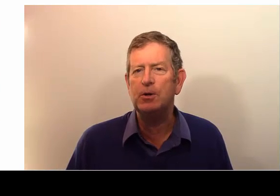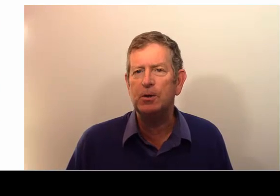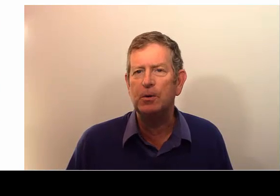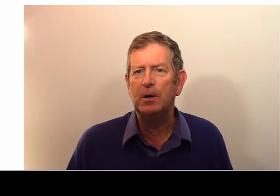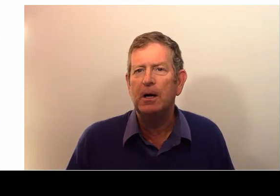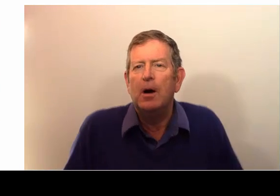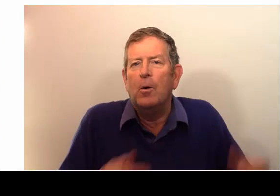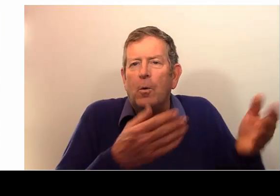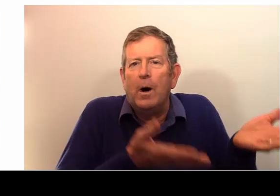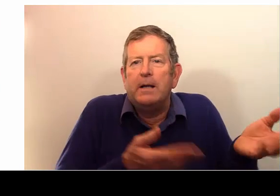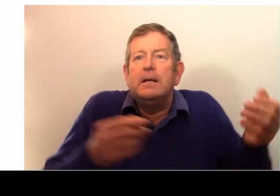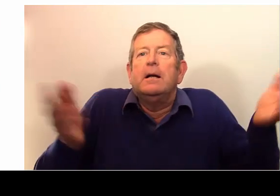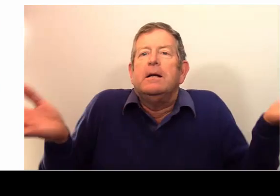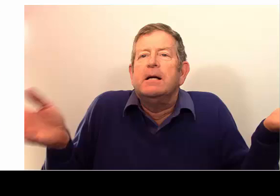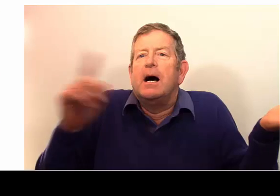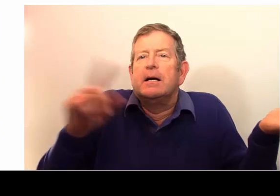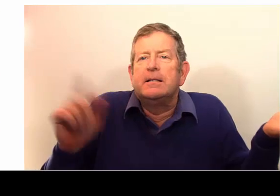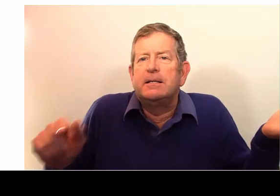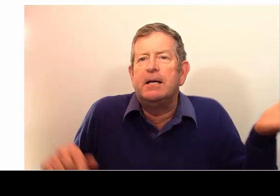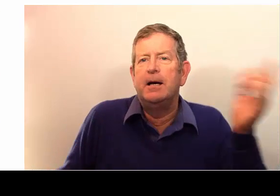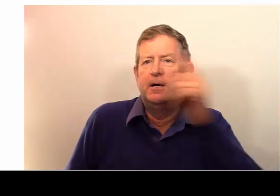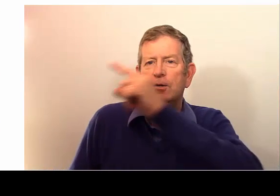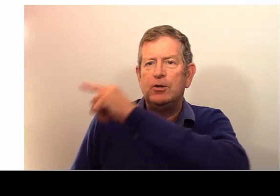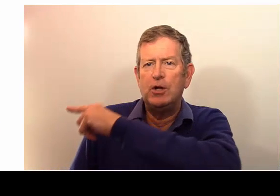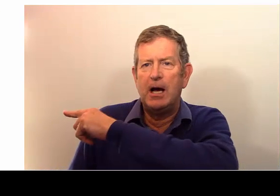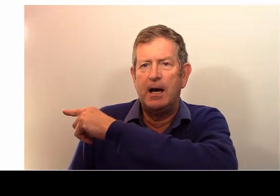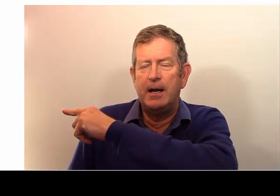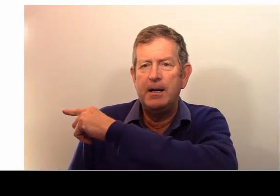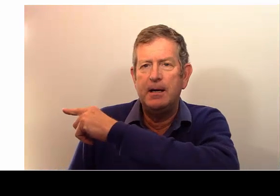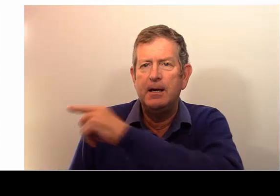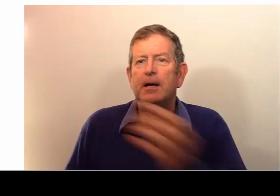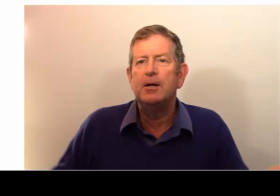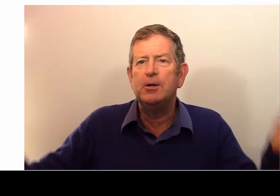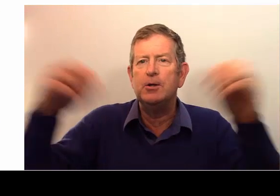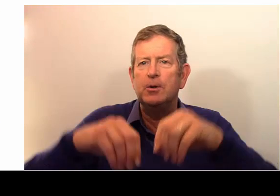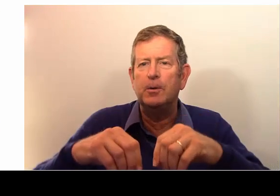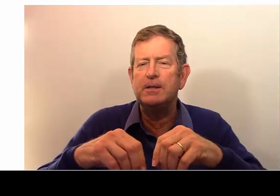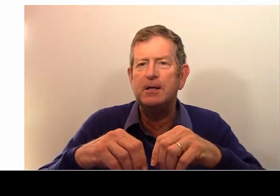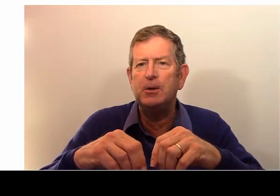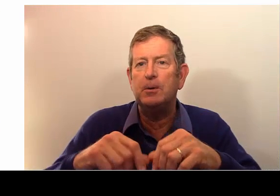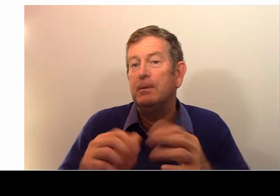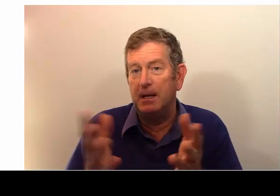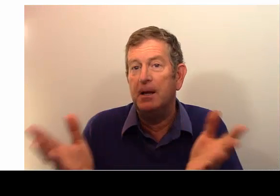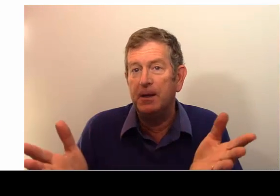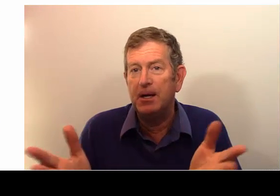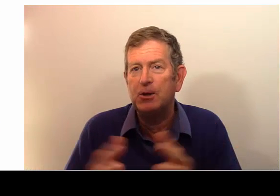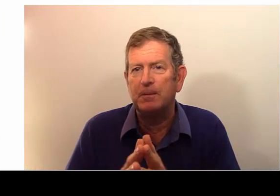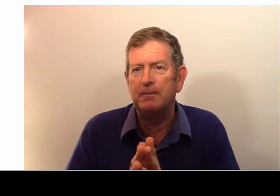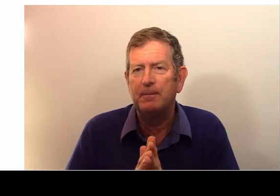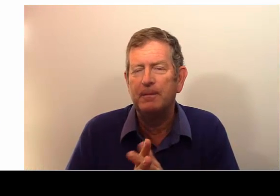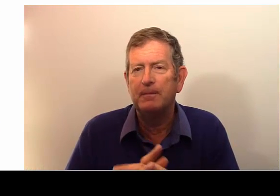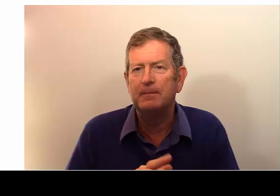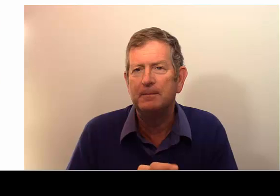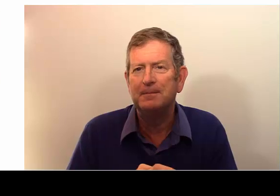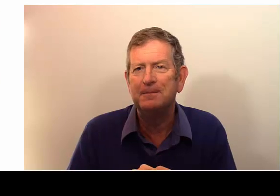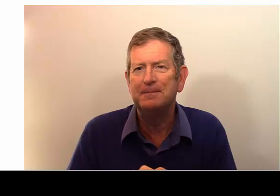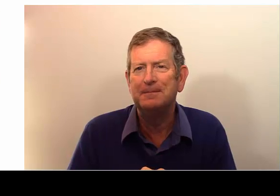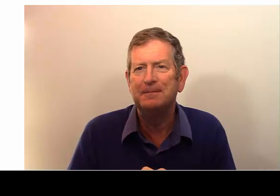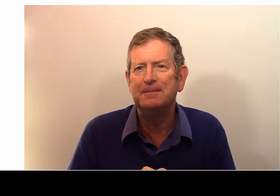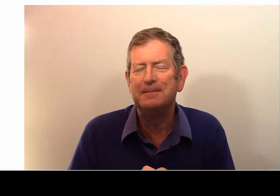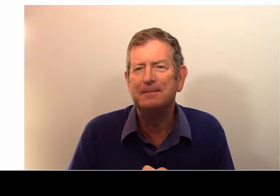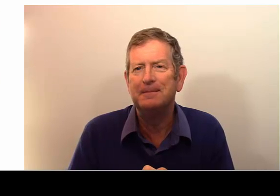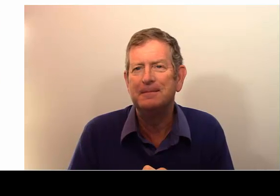John do? What does John do? What does he do in the kitchen?